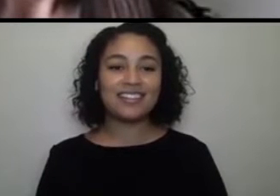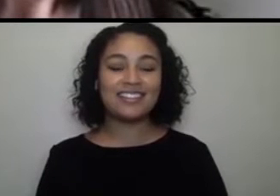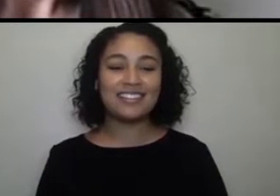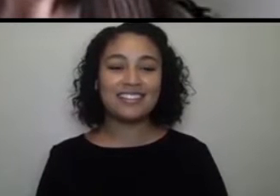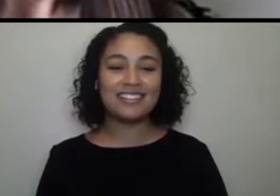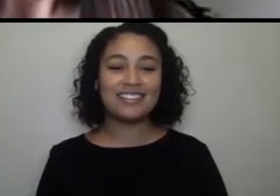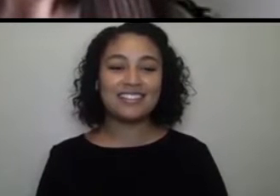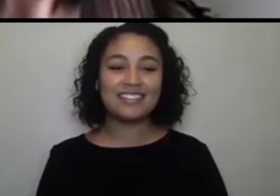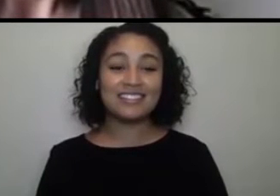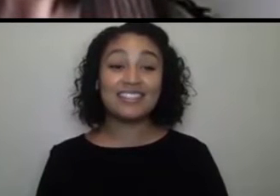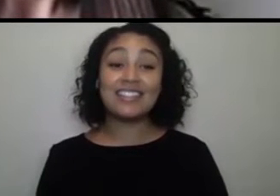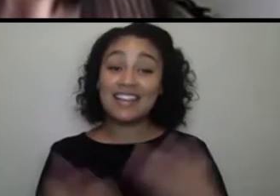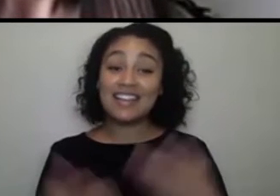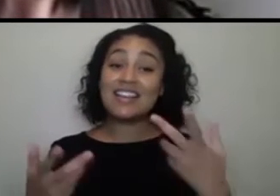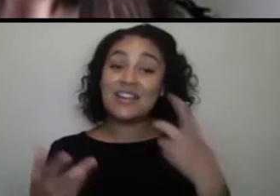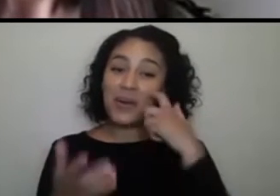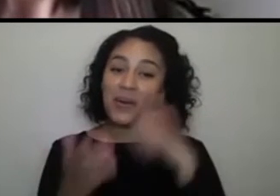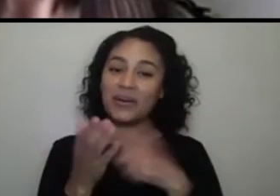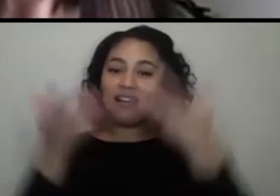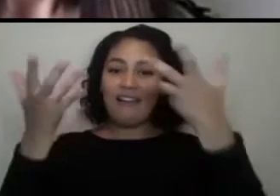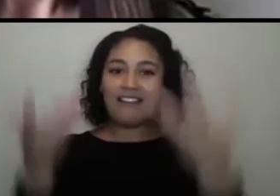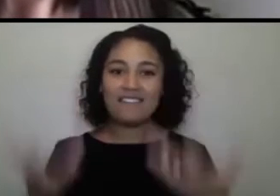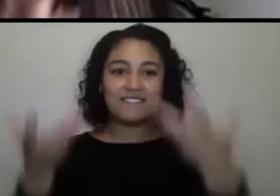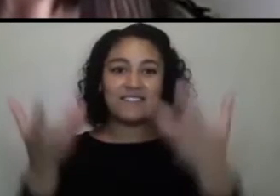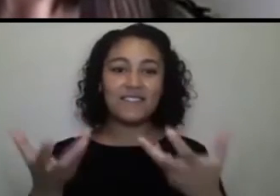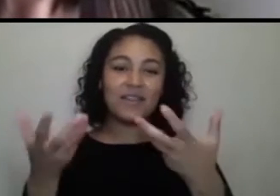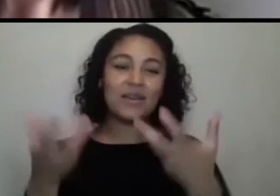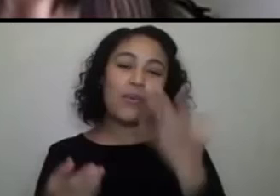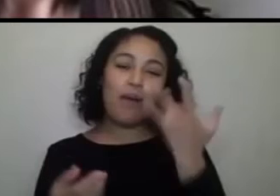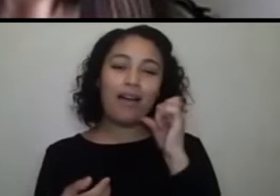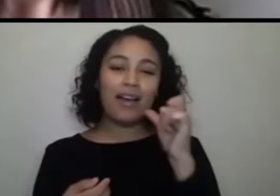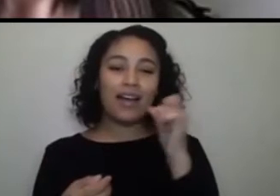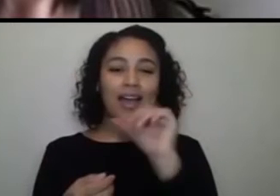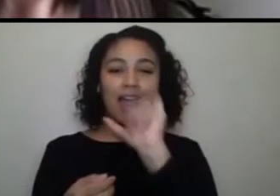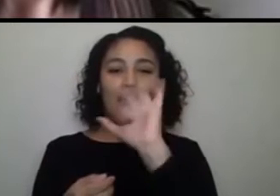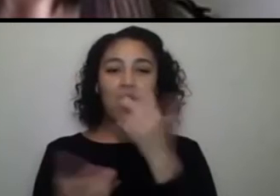It's heavier than air. You see it fall?